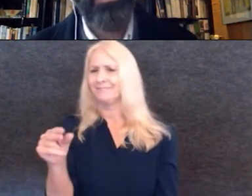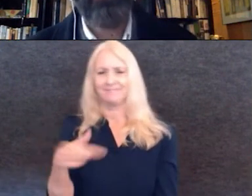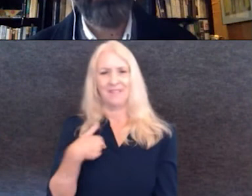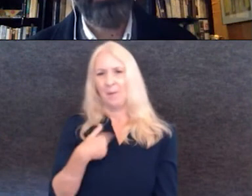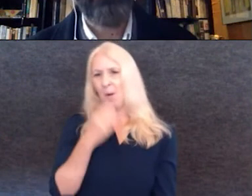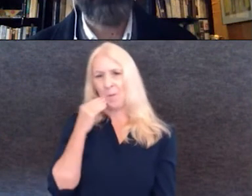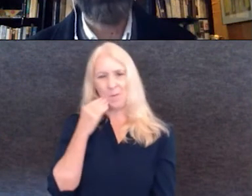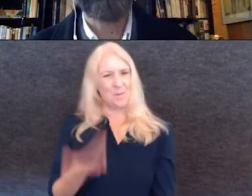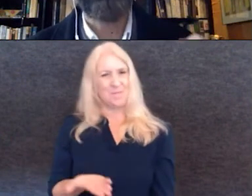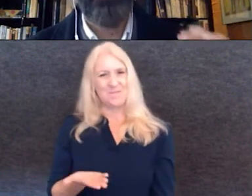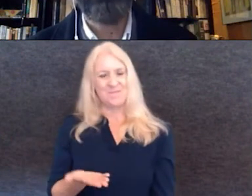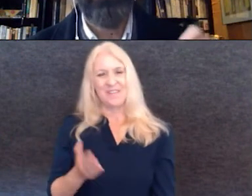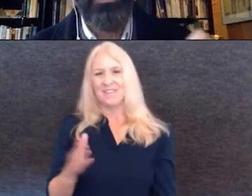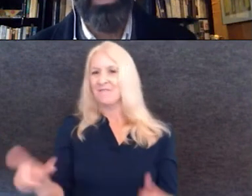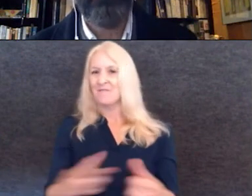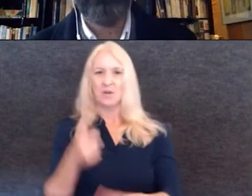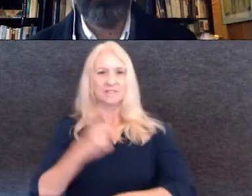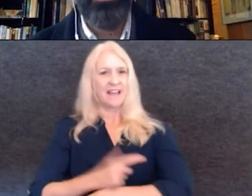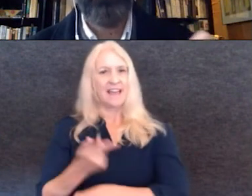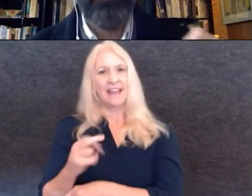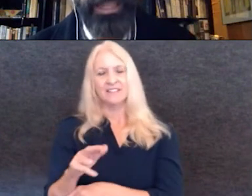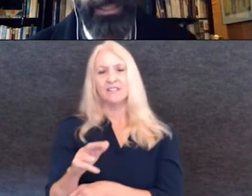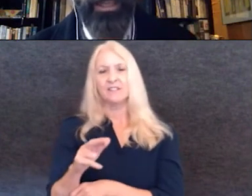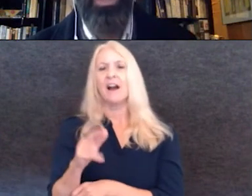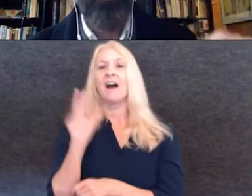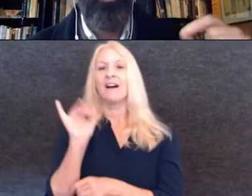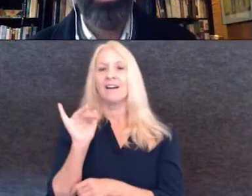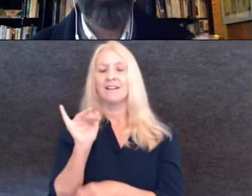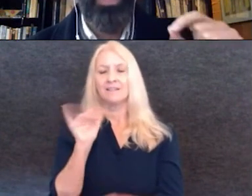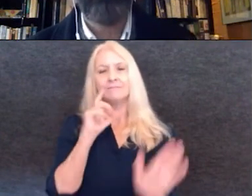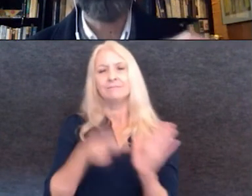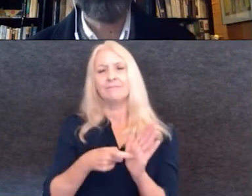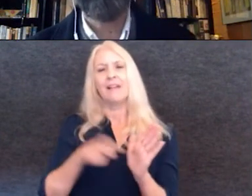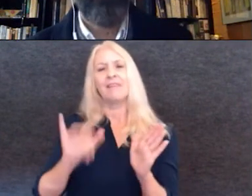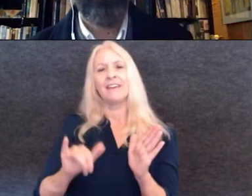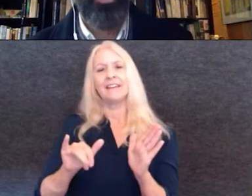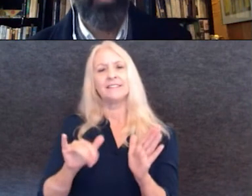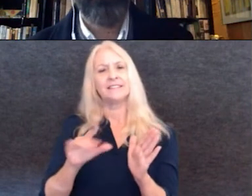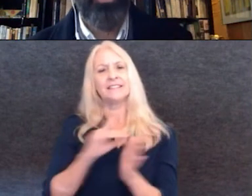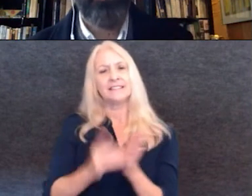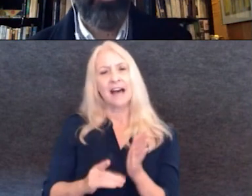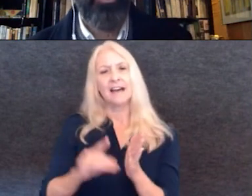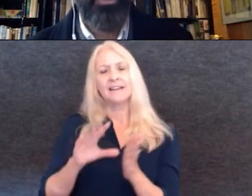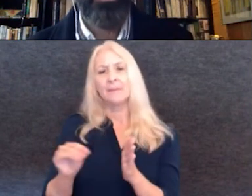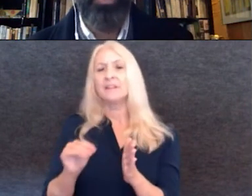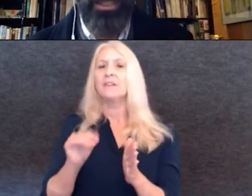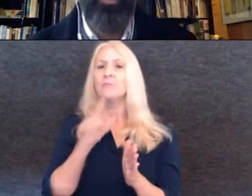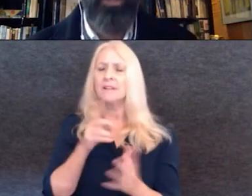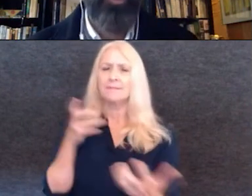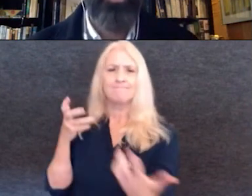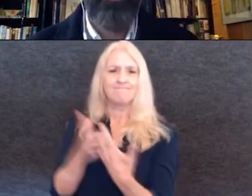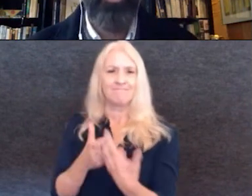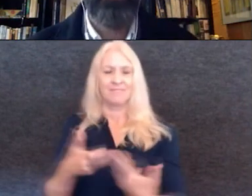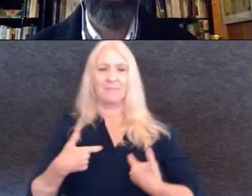day that I arrived at Gensler, I realized that that was the design firm that really reflected what I was looking for, what I was searching for. So I